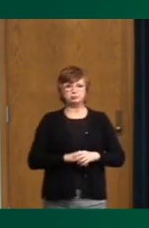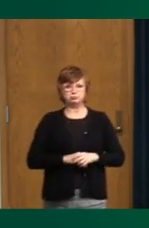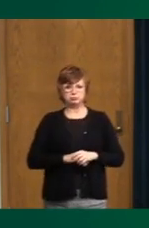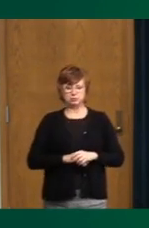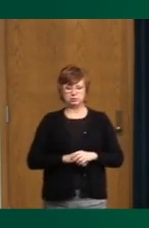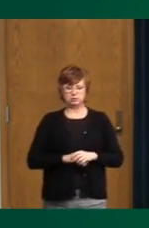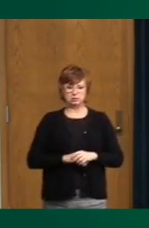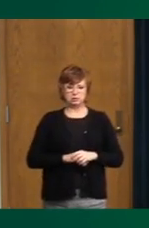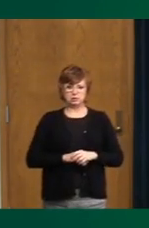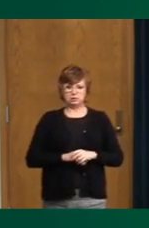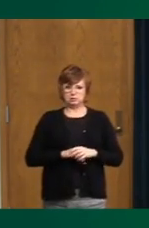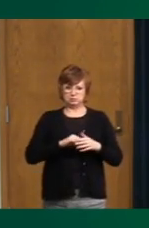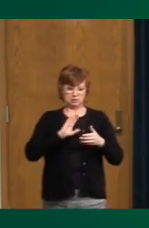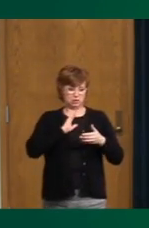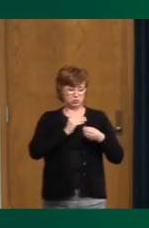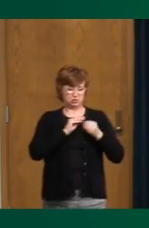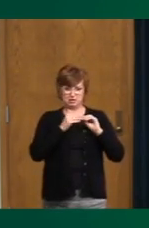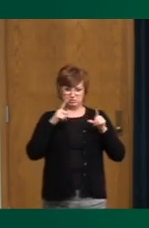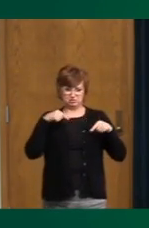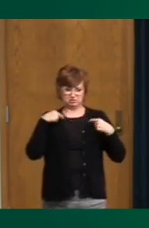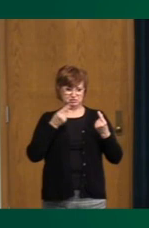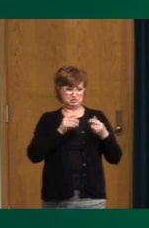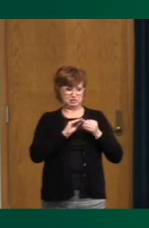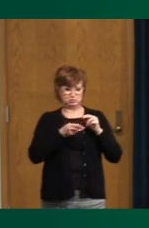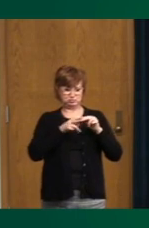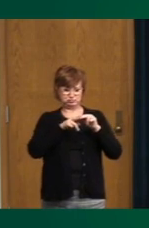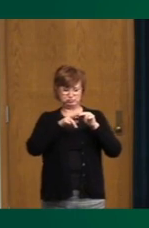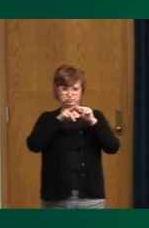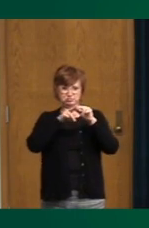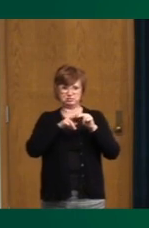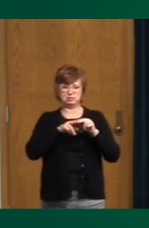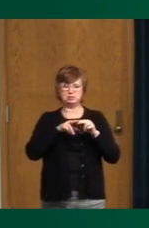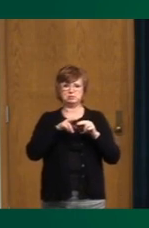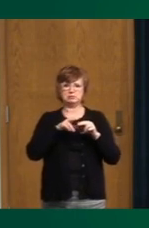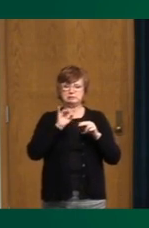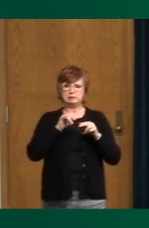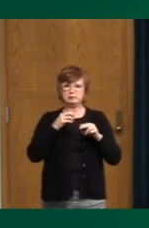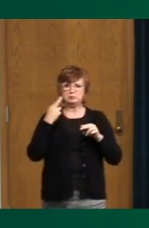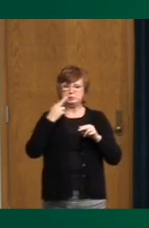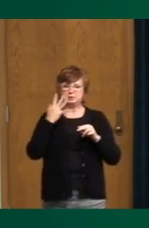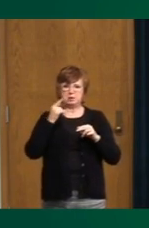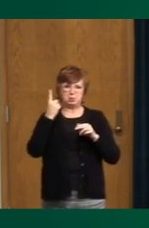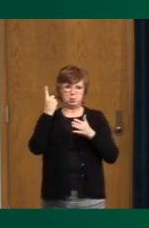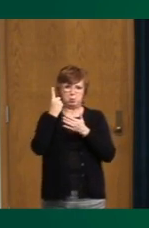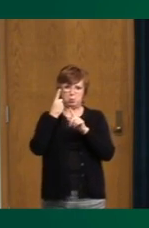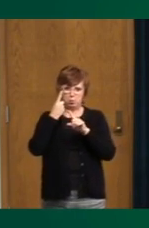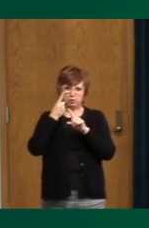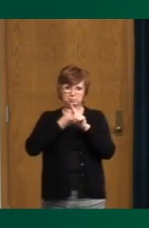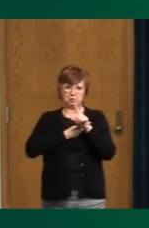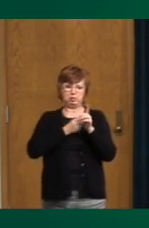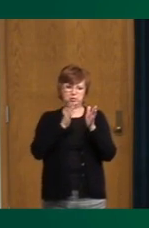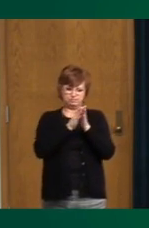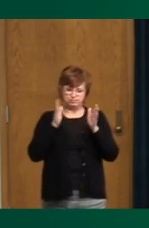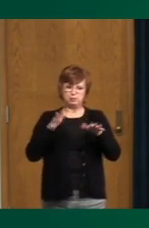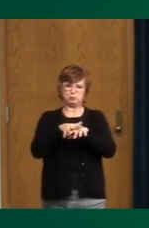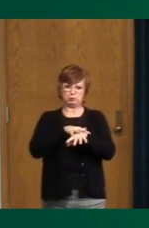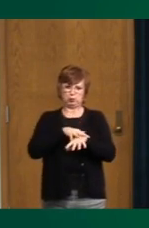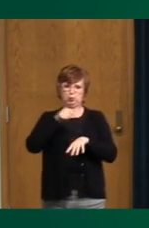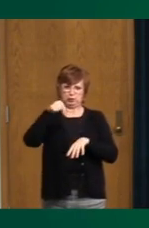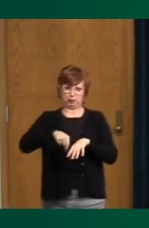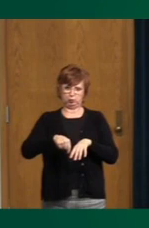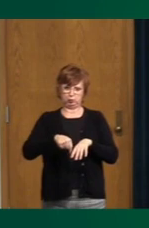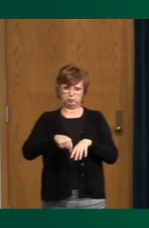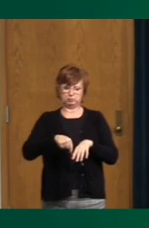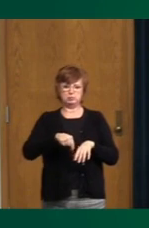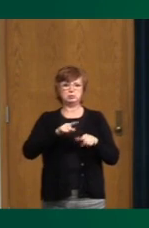difficult. So that's the why we are doing this here today. A 1-month slowdown to reduce the spread of